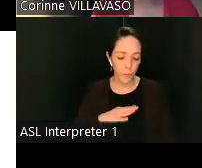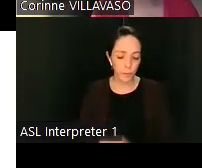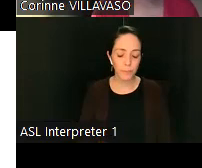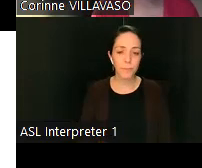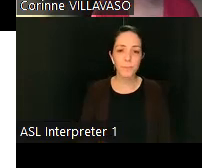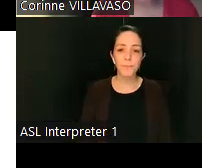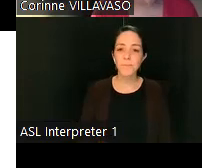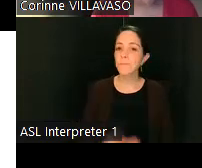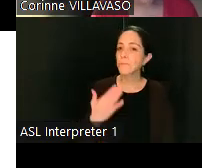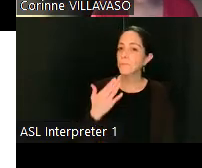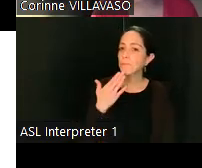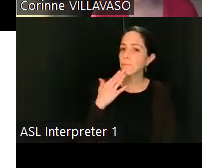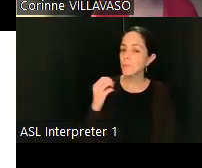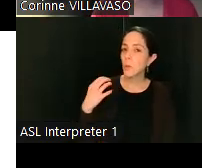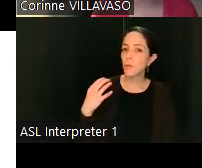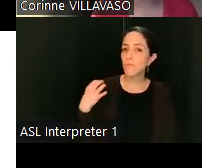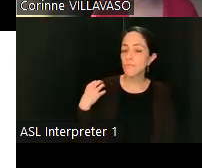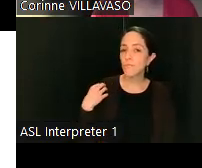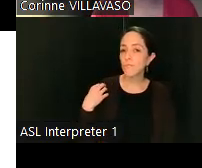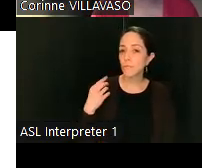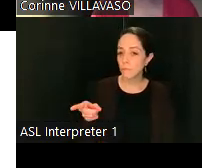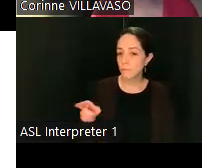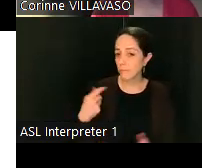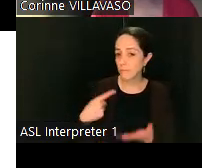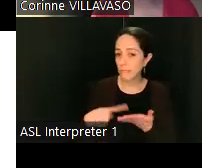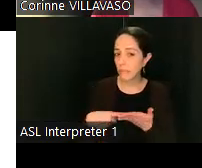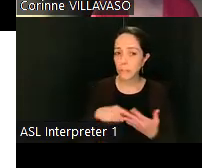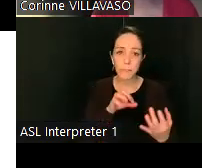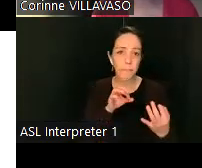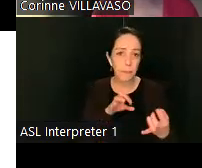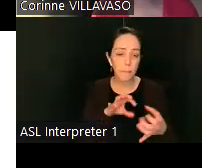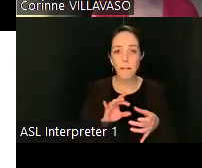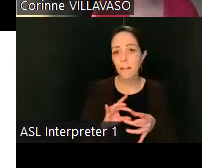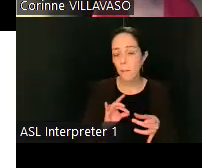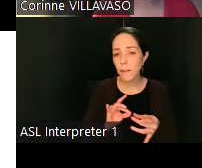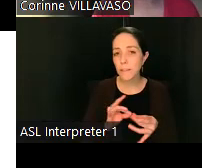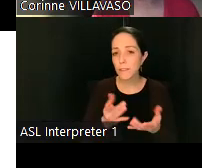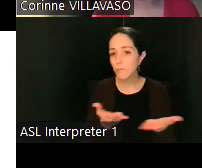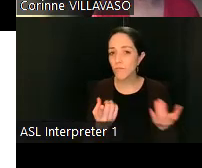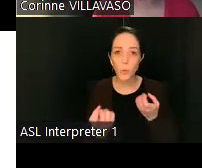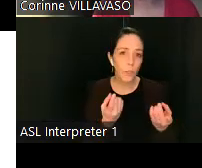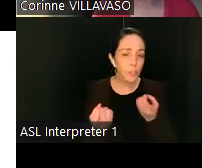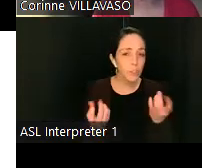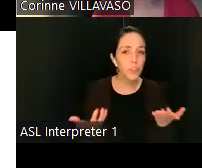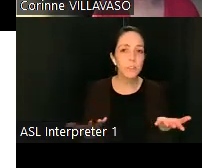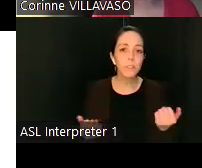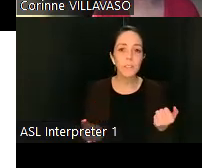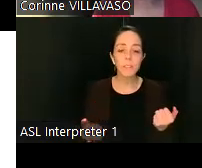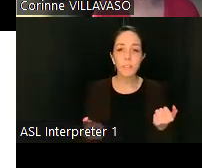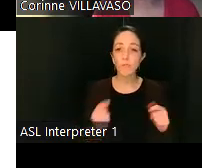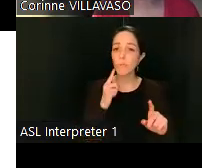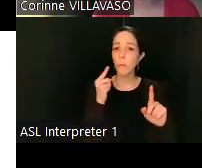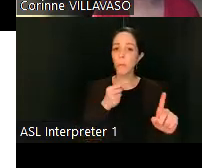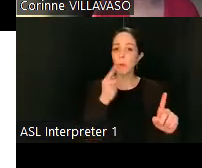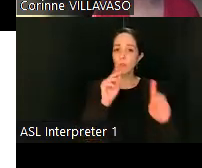Thank you, Co-Chair Obi. Any discussion, feedback, comments, questions, or points of